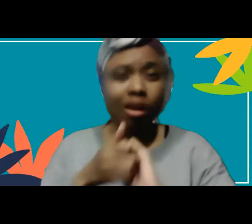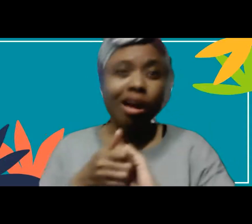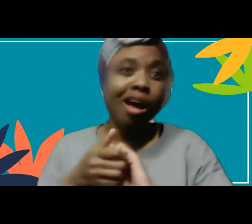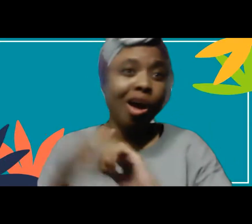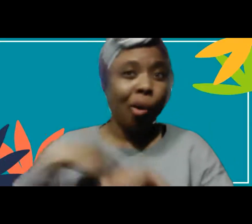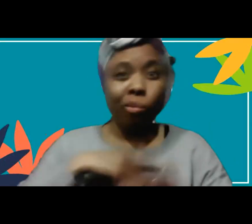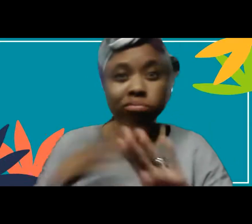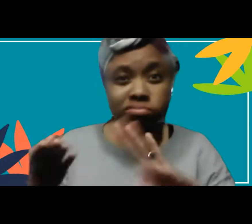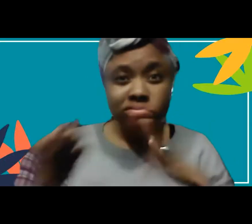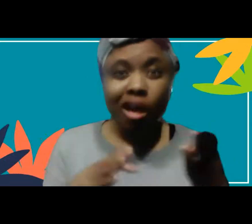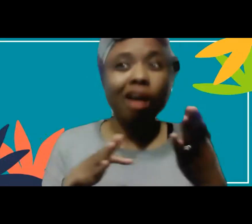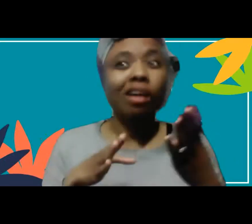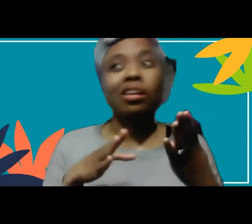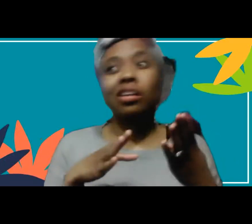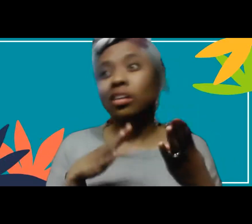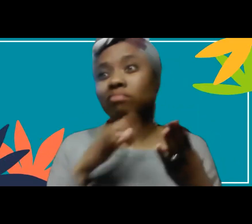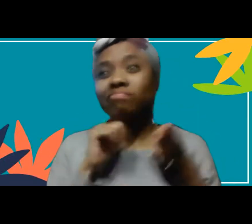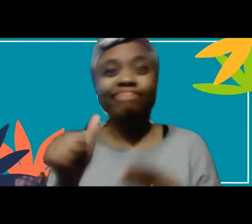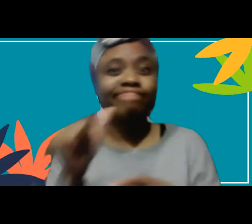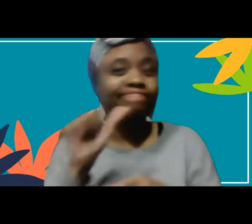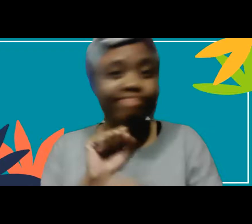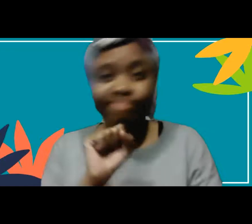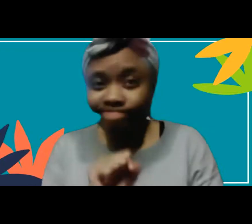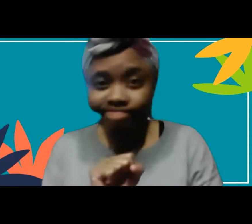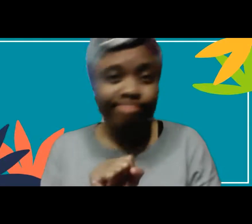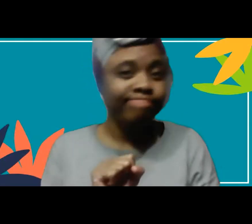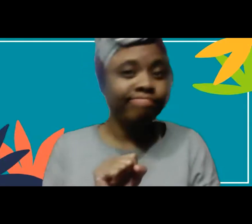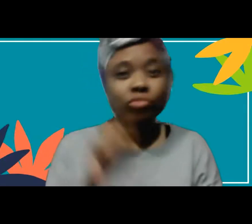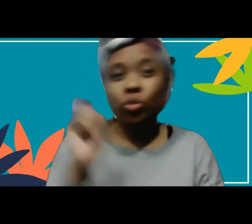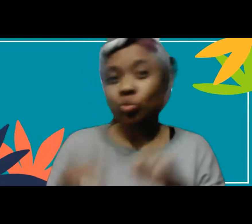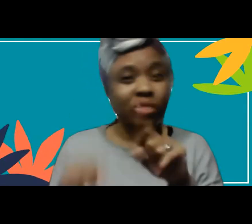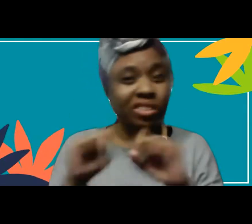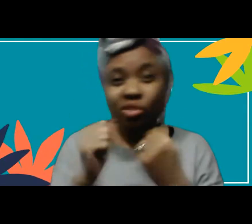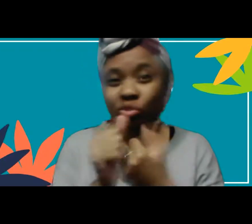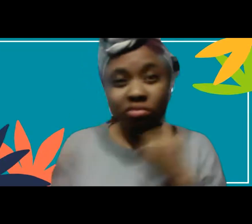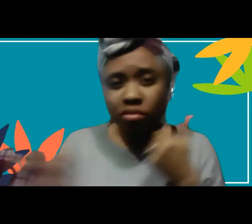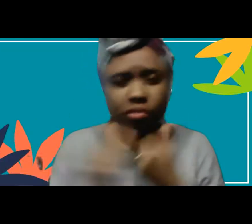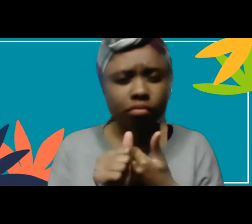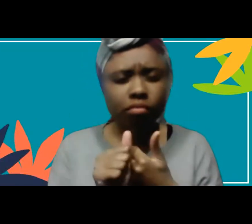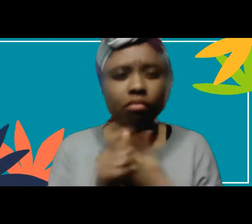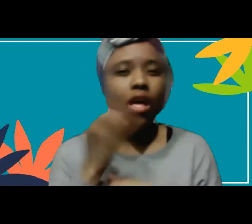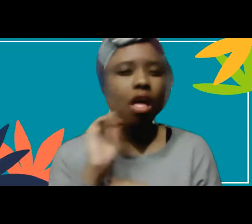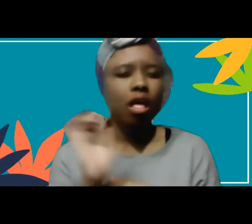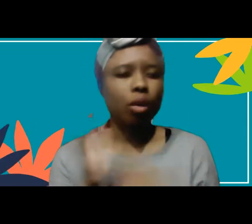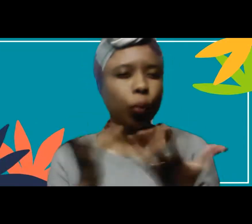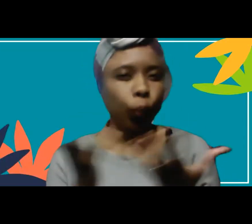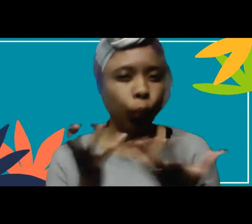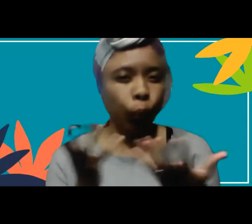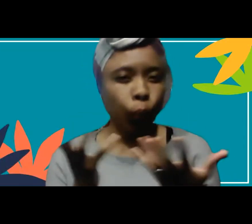are unemployed right now. I mean, we're the ones who can't social distance. And so what does it look like for us to really hold space and